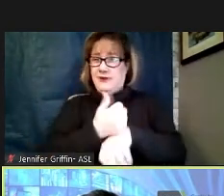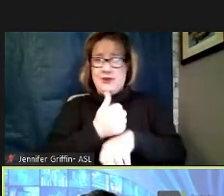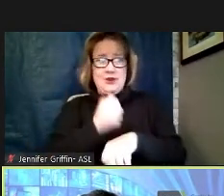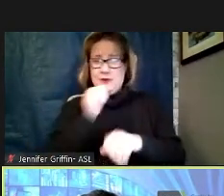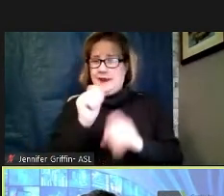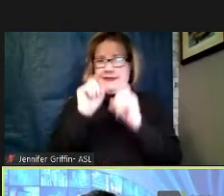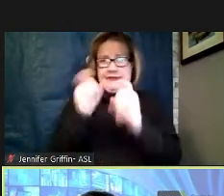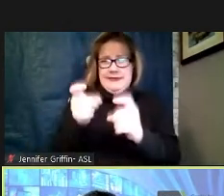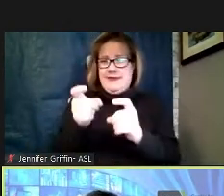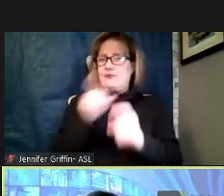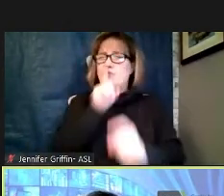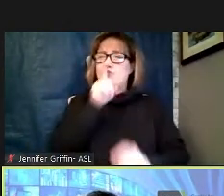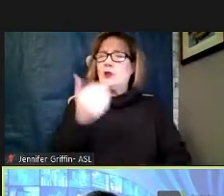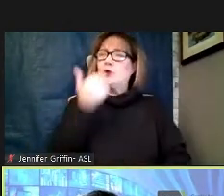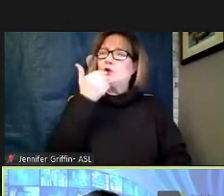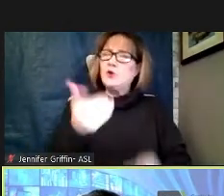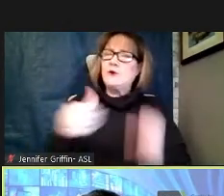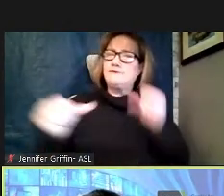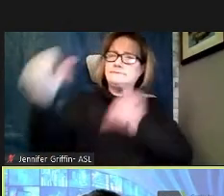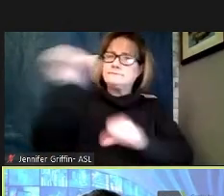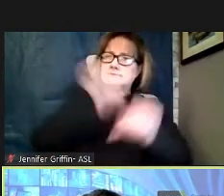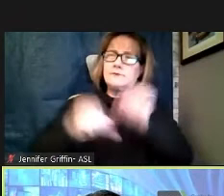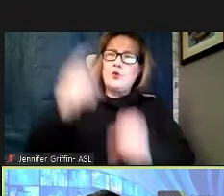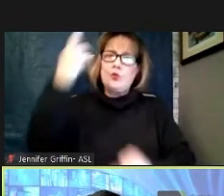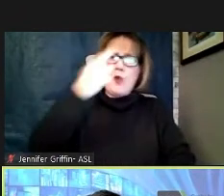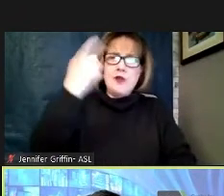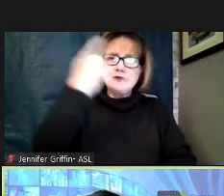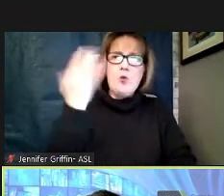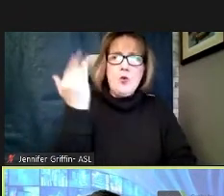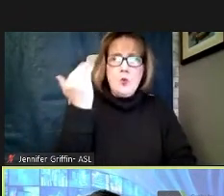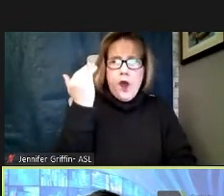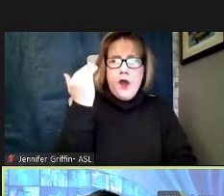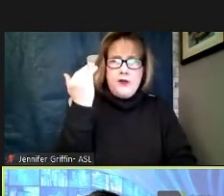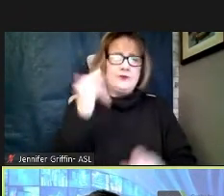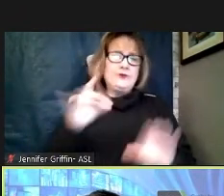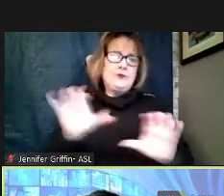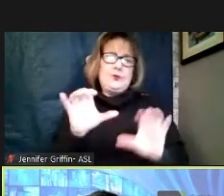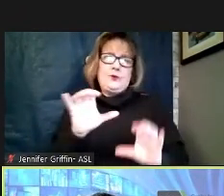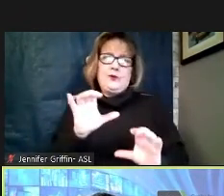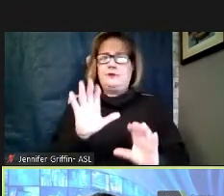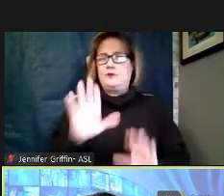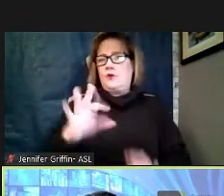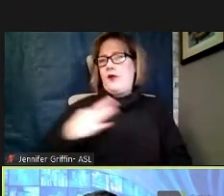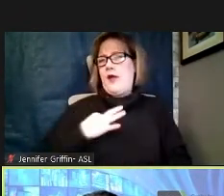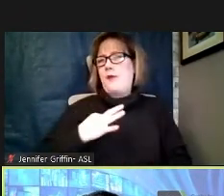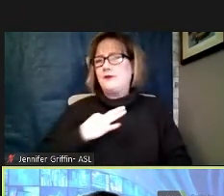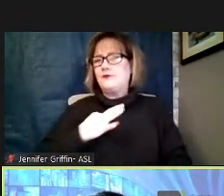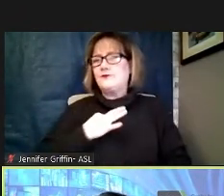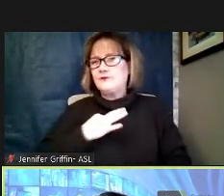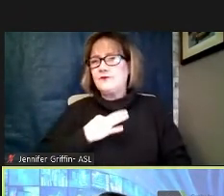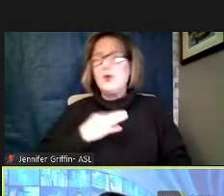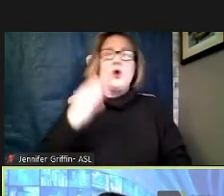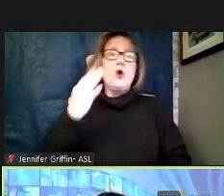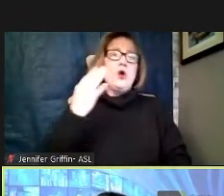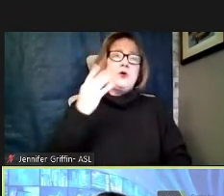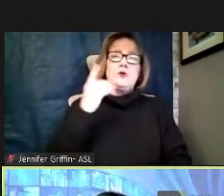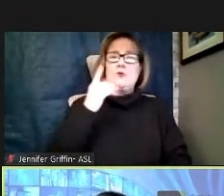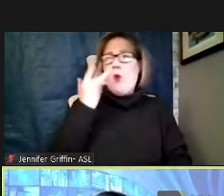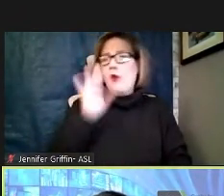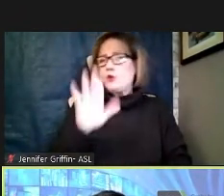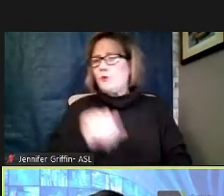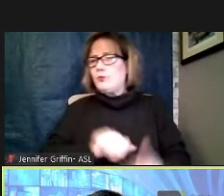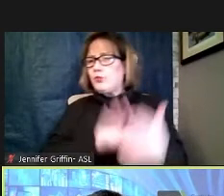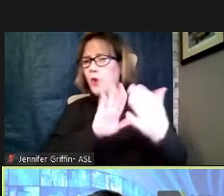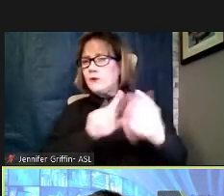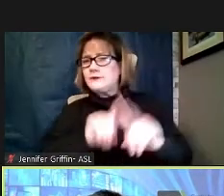them a really good scientific rationale for why you're doing your application, why your approach, for instance, is different